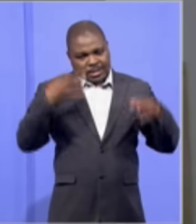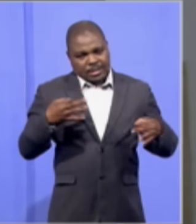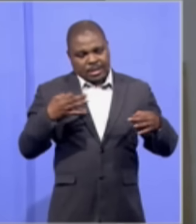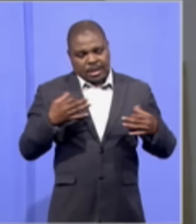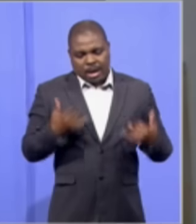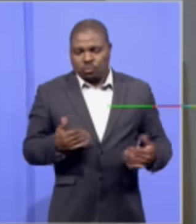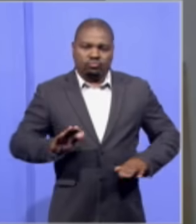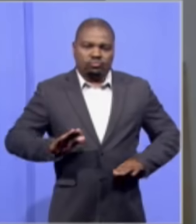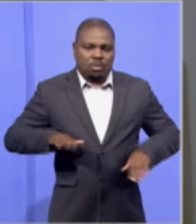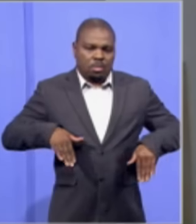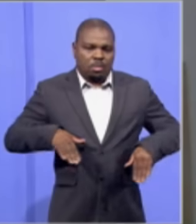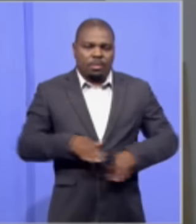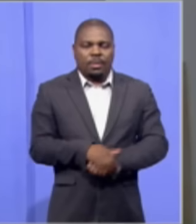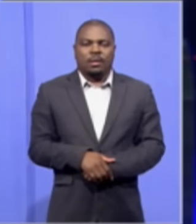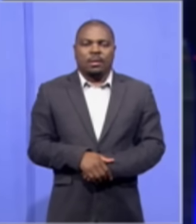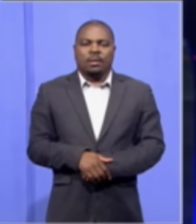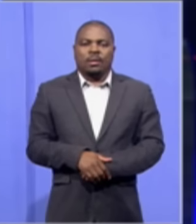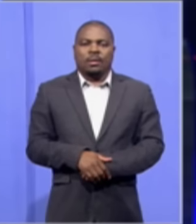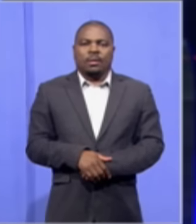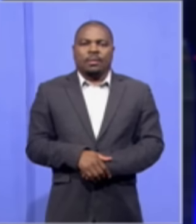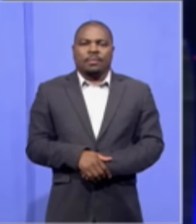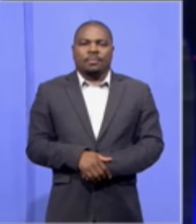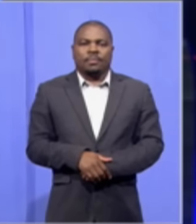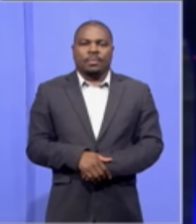do that now.